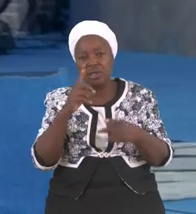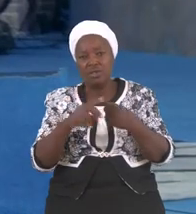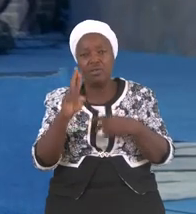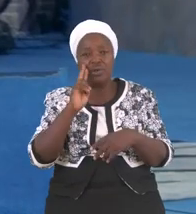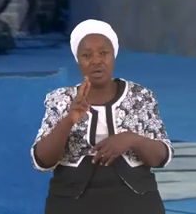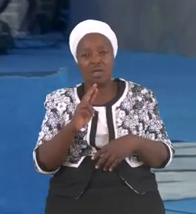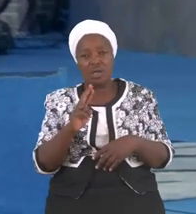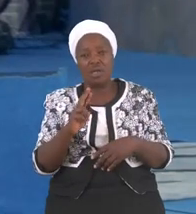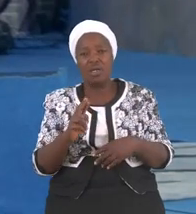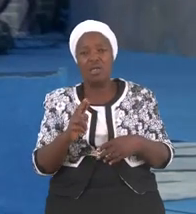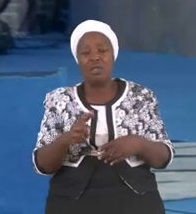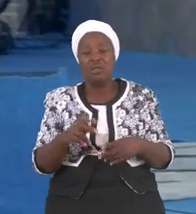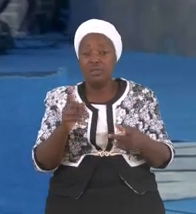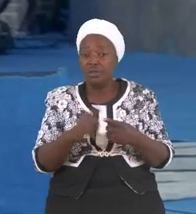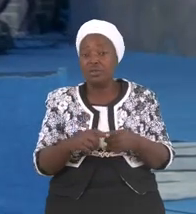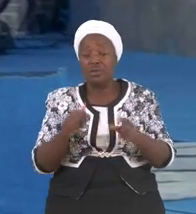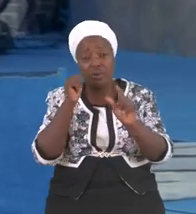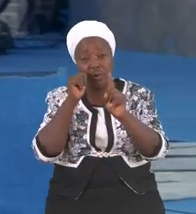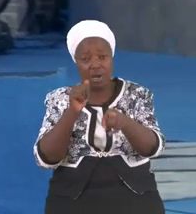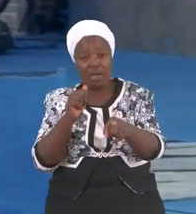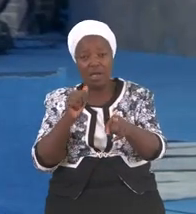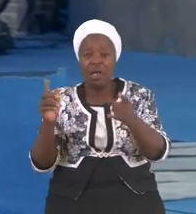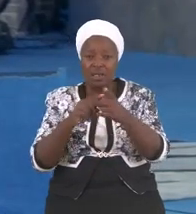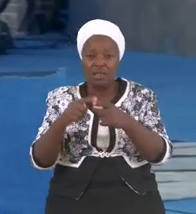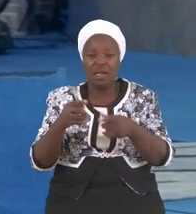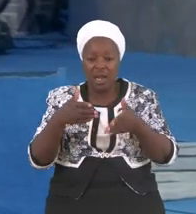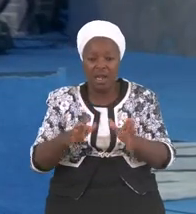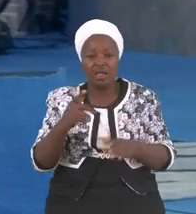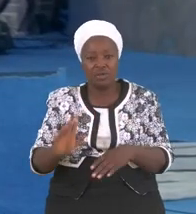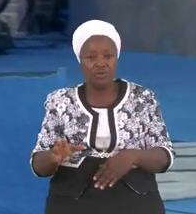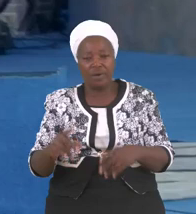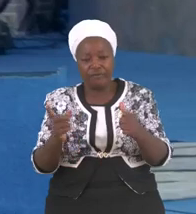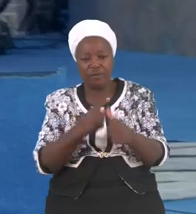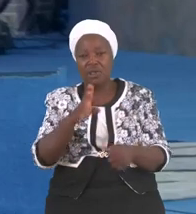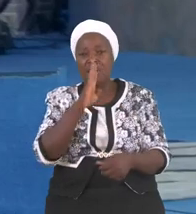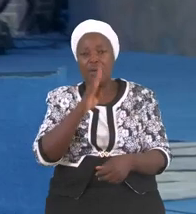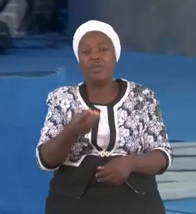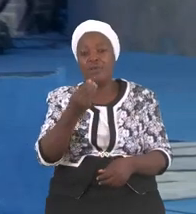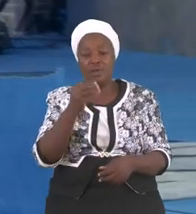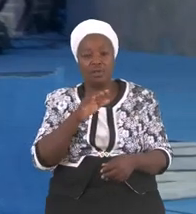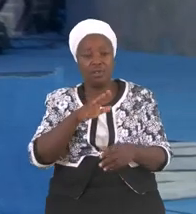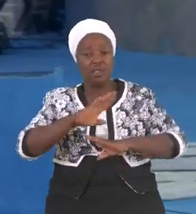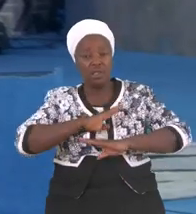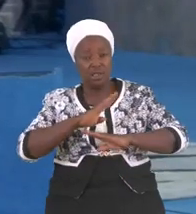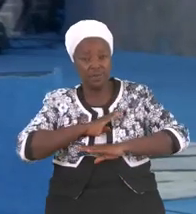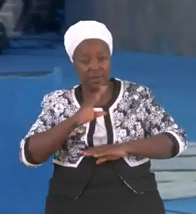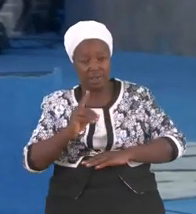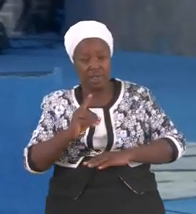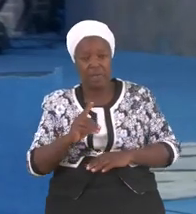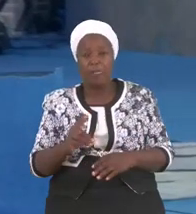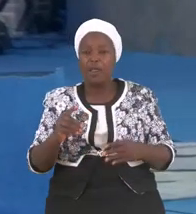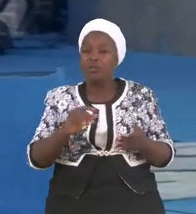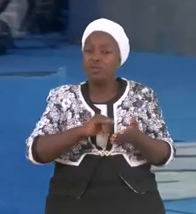the children first be filled. Let the children first be filled. Those who are